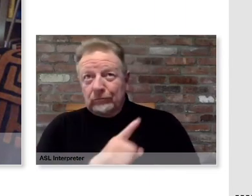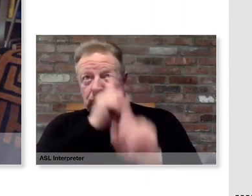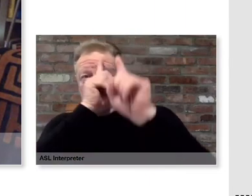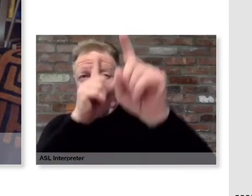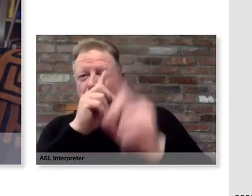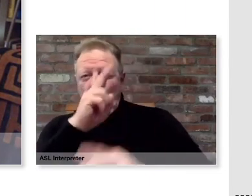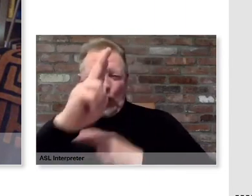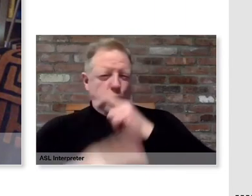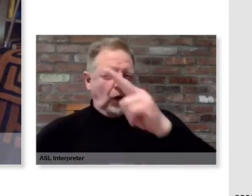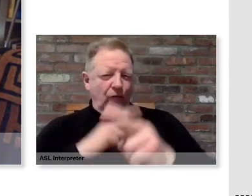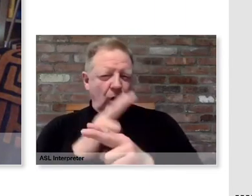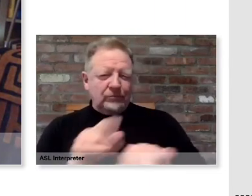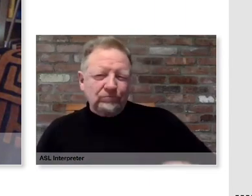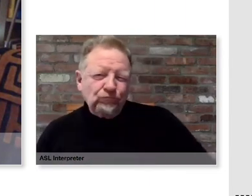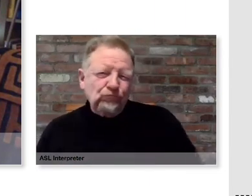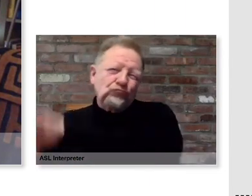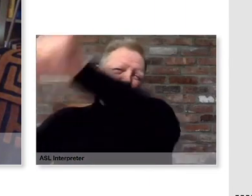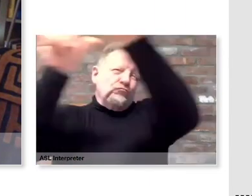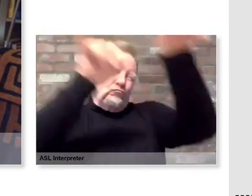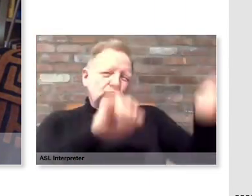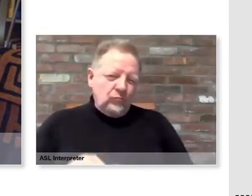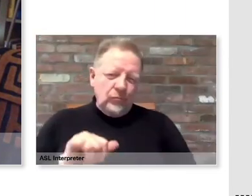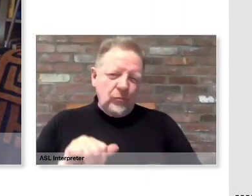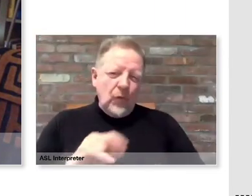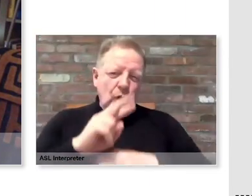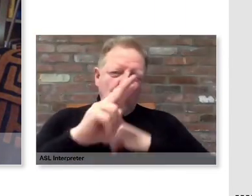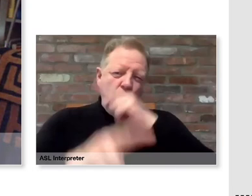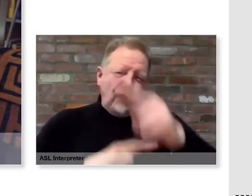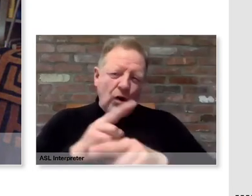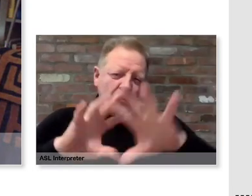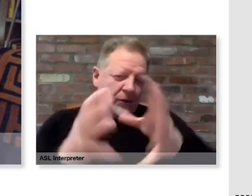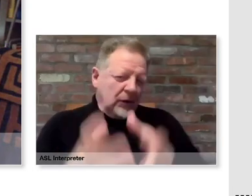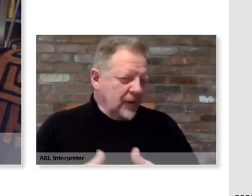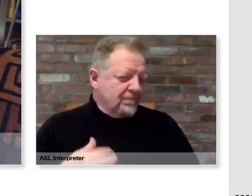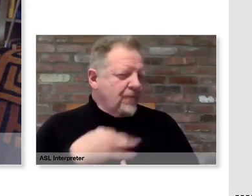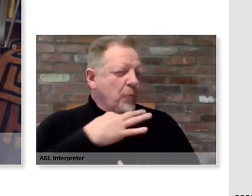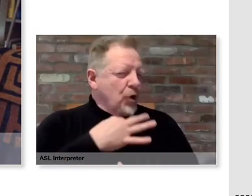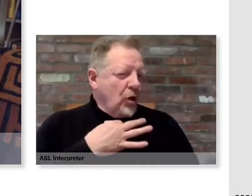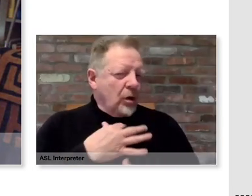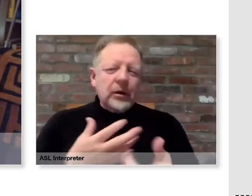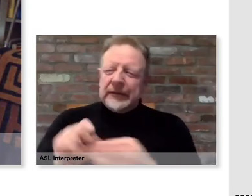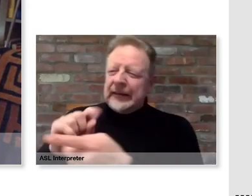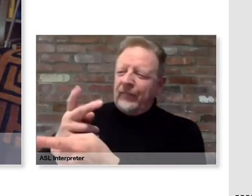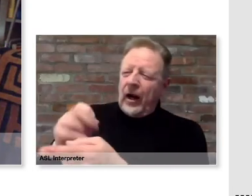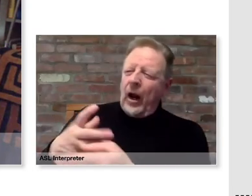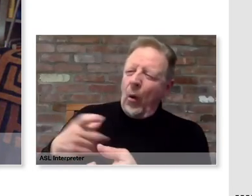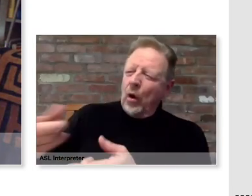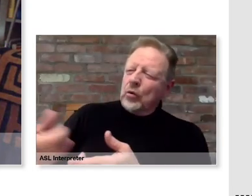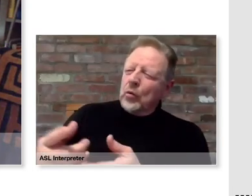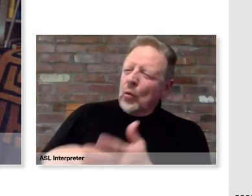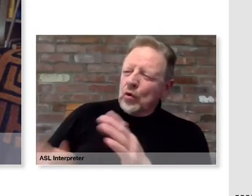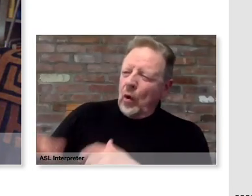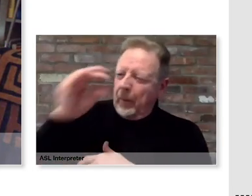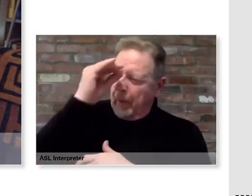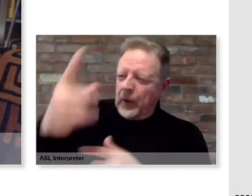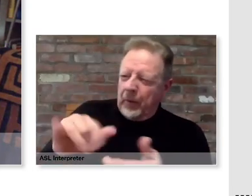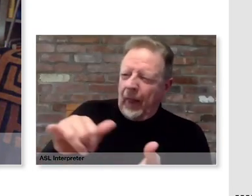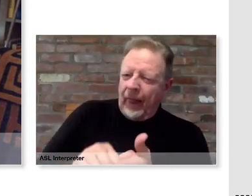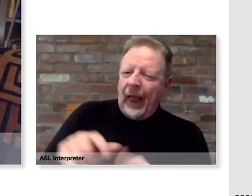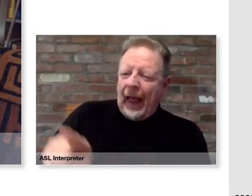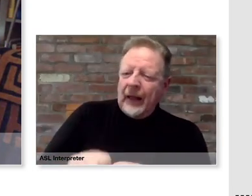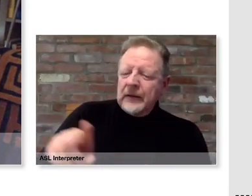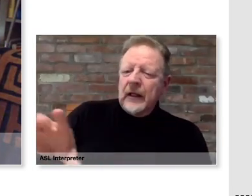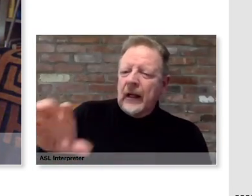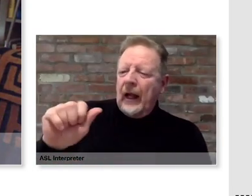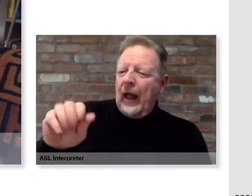universals? You know, this is the question that I, you know, and I would really like Stefan to weigh in as an anthropologist, where